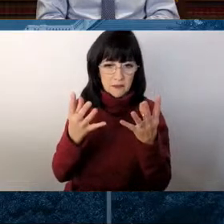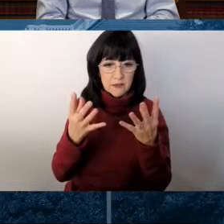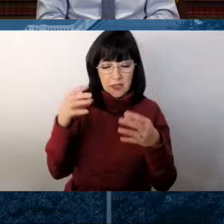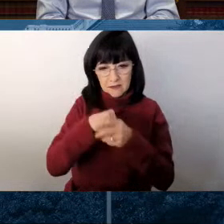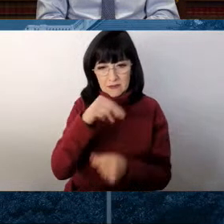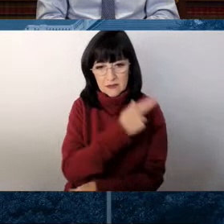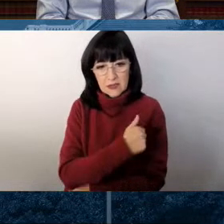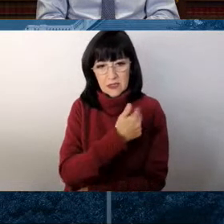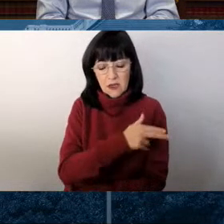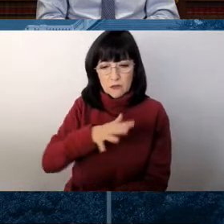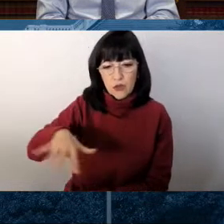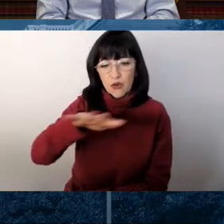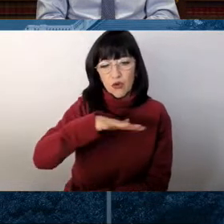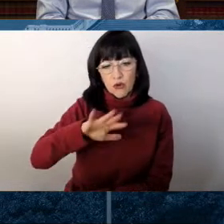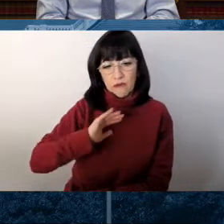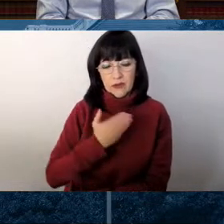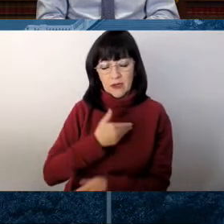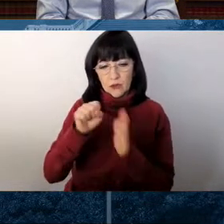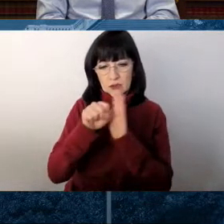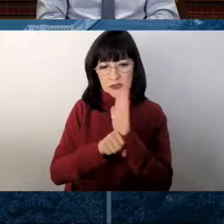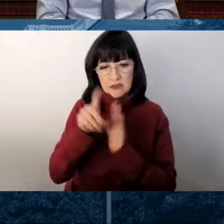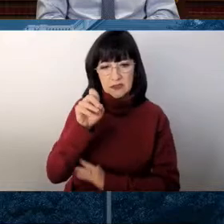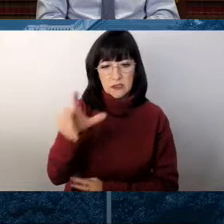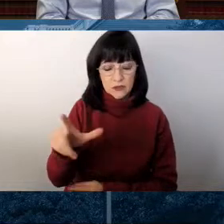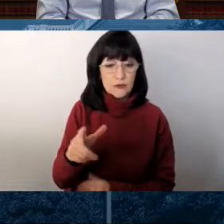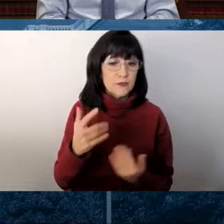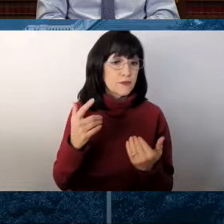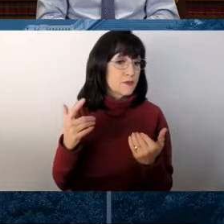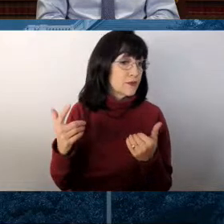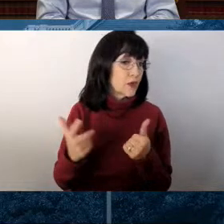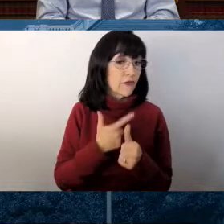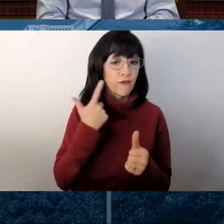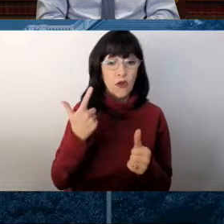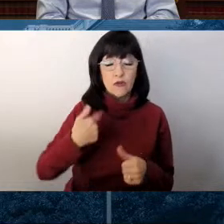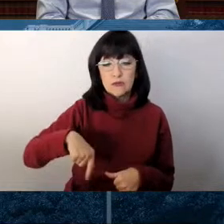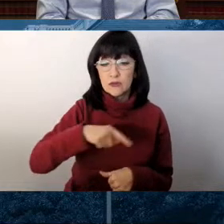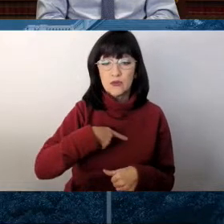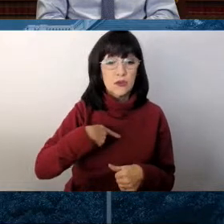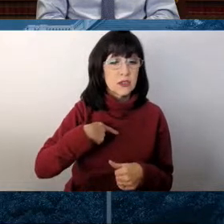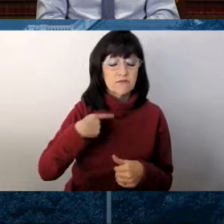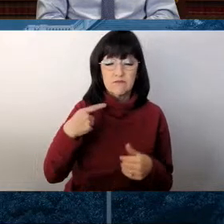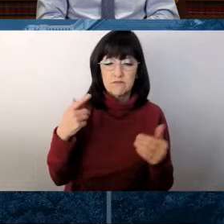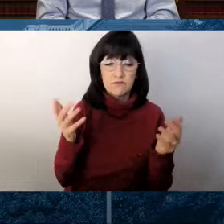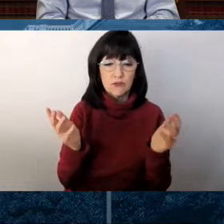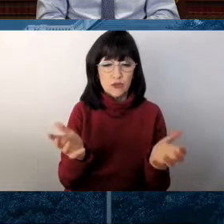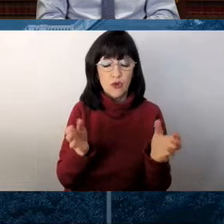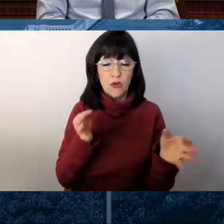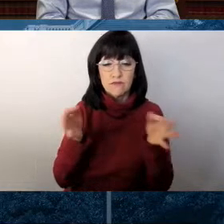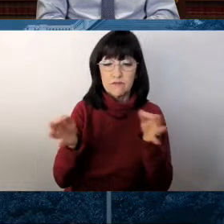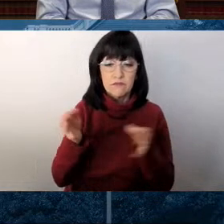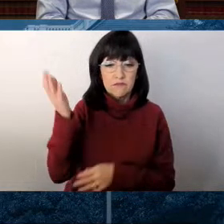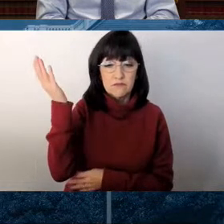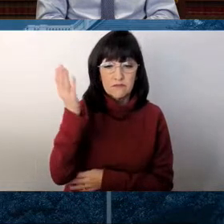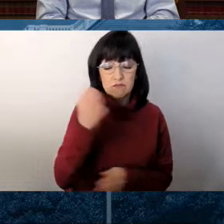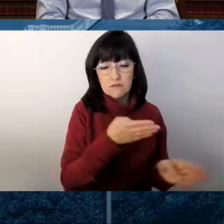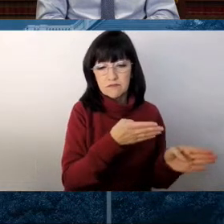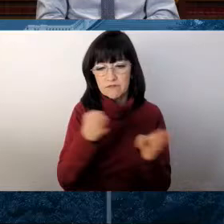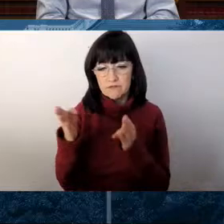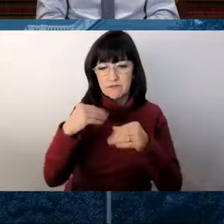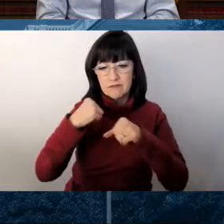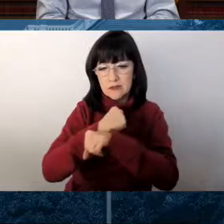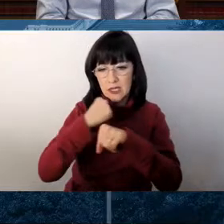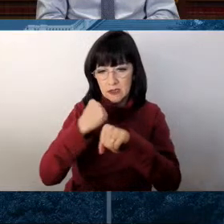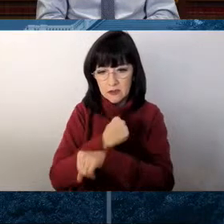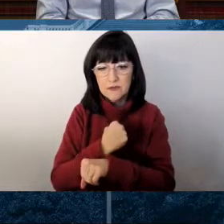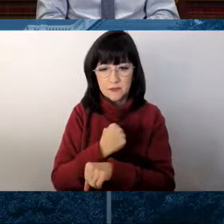go right to the data dashboard and take a look at those numbers. You're still 7-day moving average on number of new